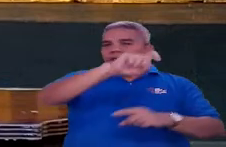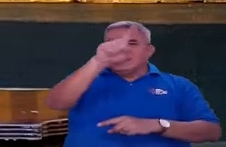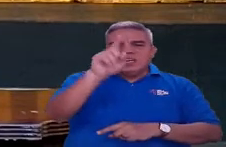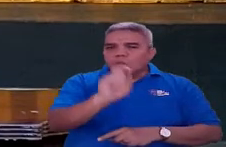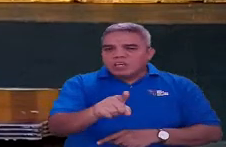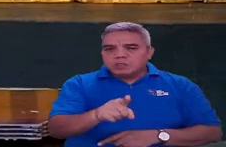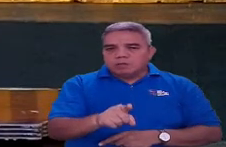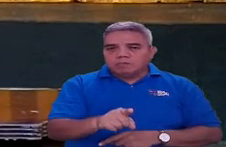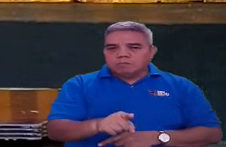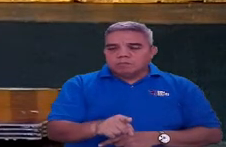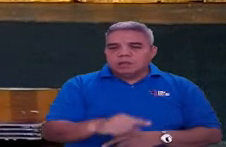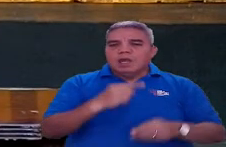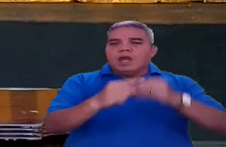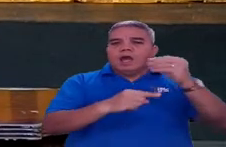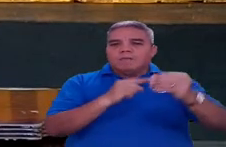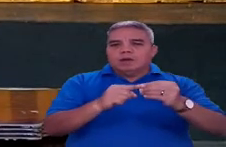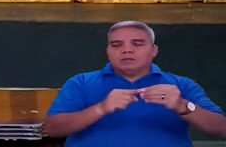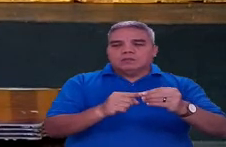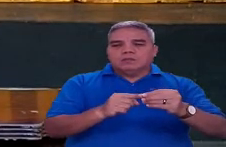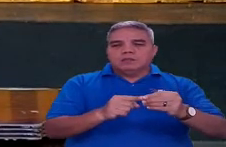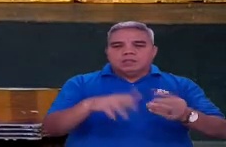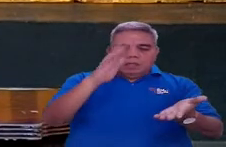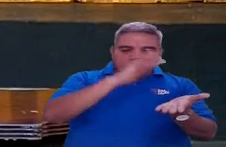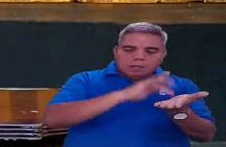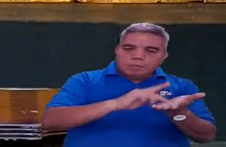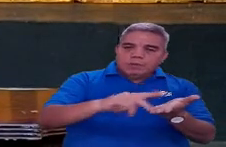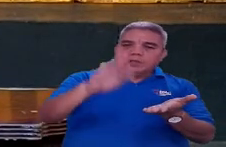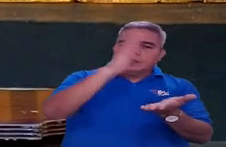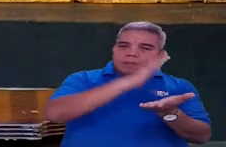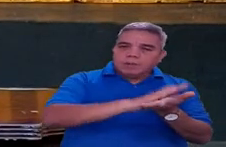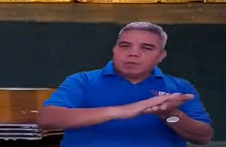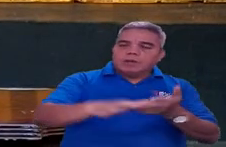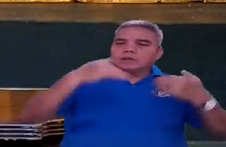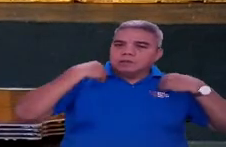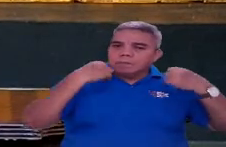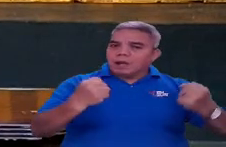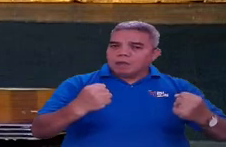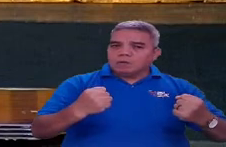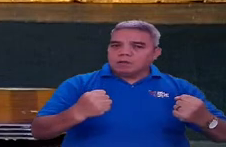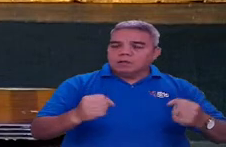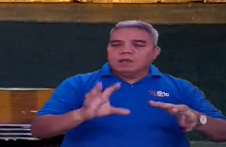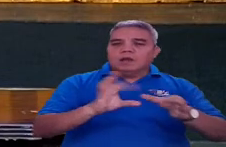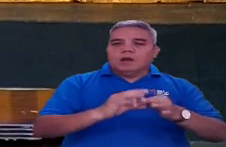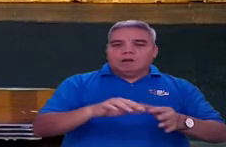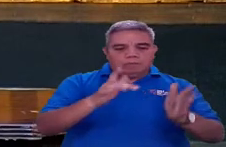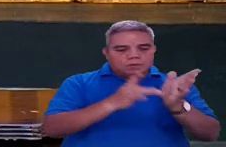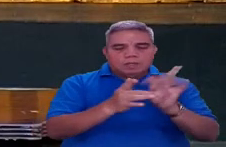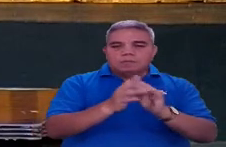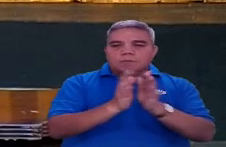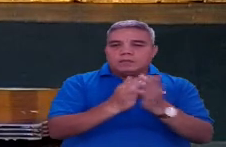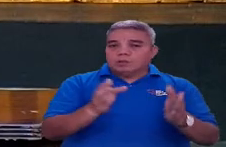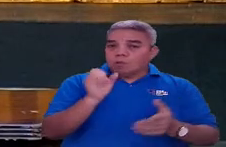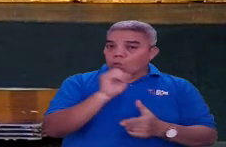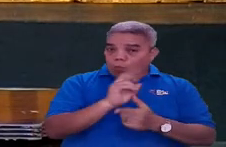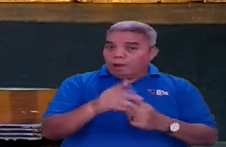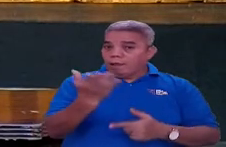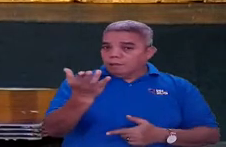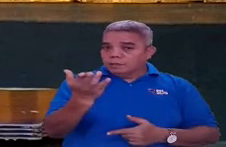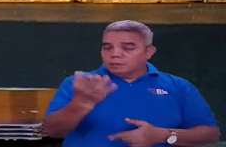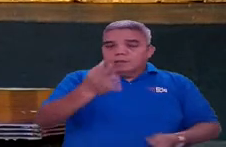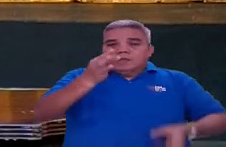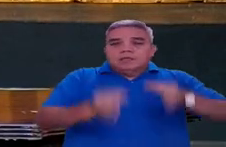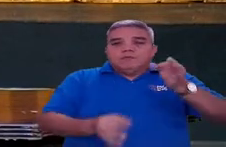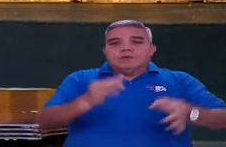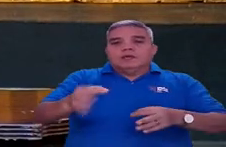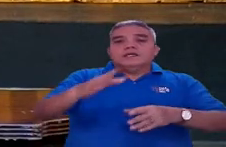question about the pureness, the purity, the power of this book. Or else, if you